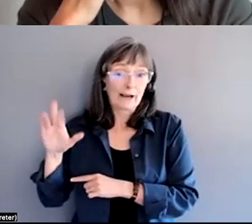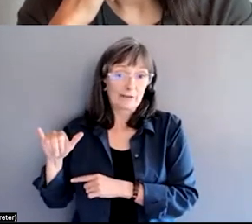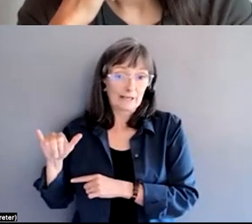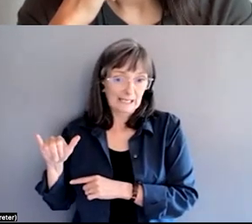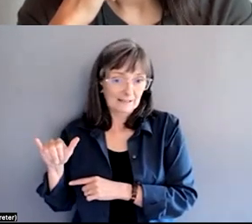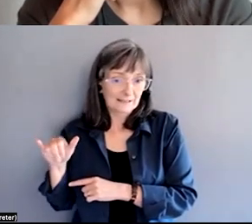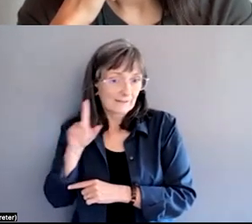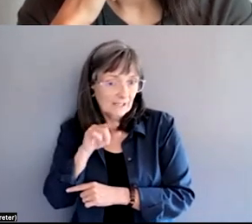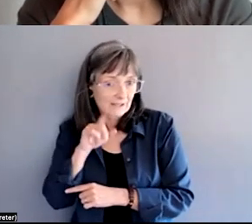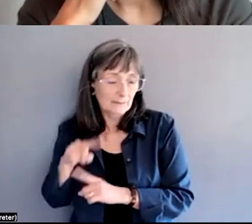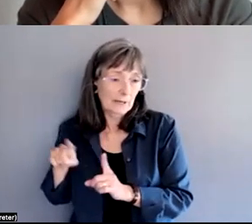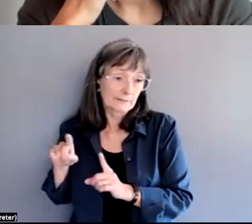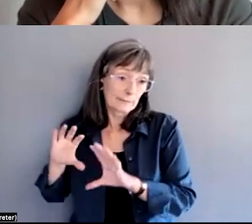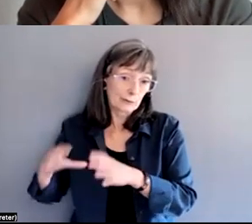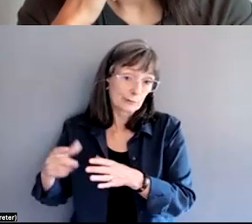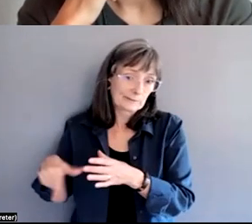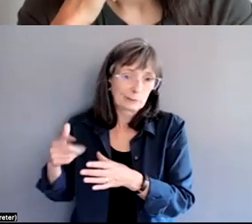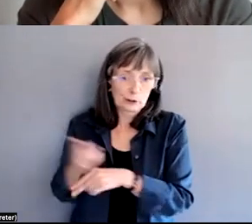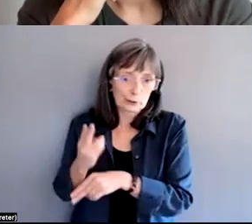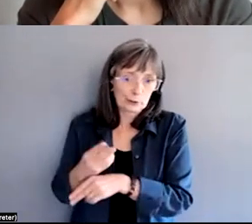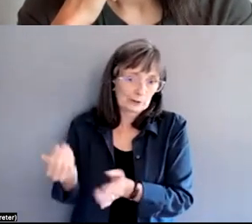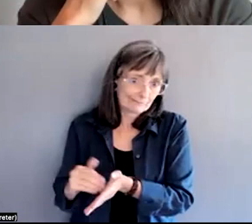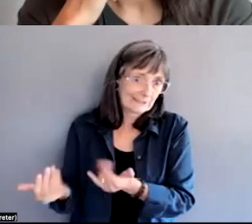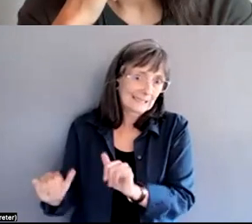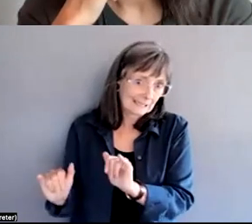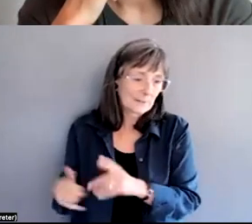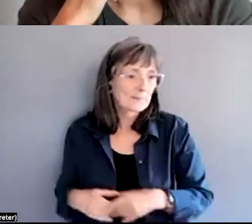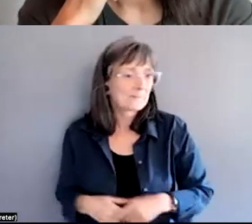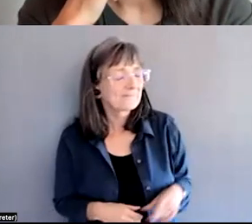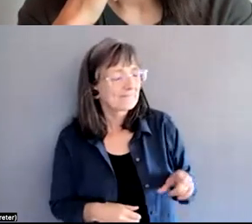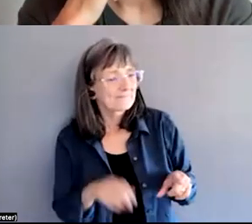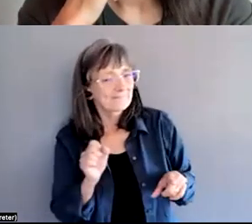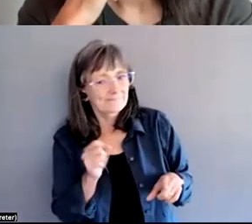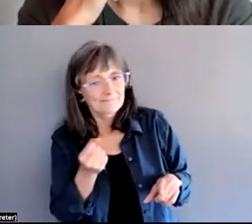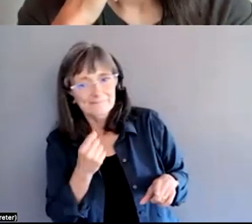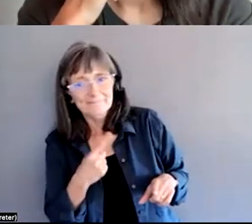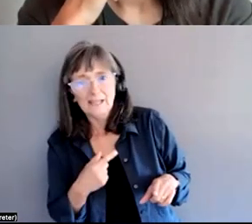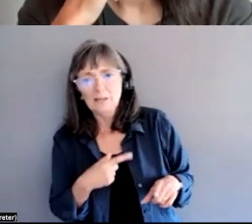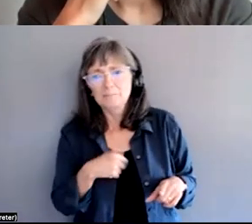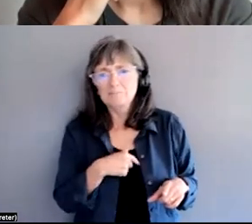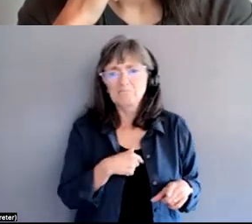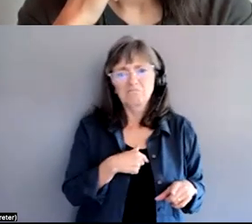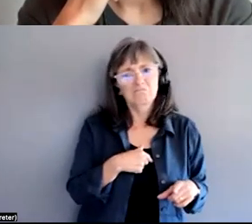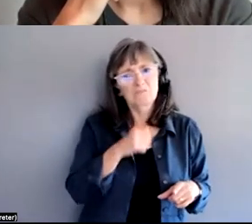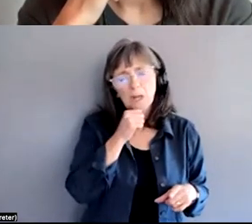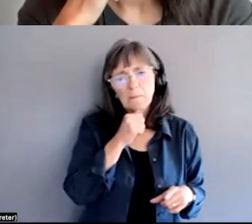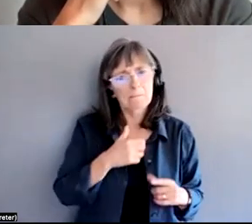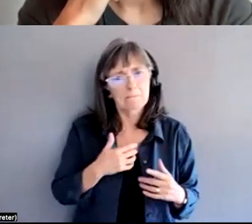of books. Sure, I appreciate that. I haven't done very many